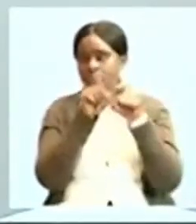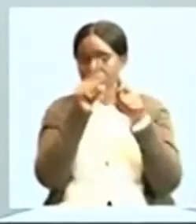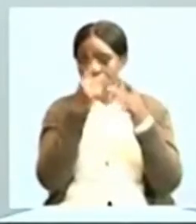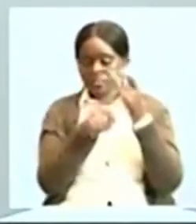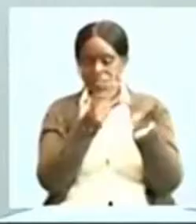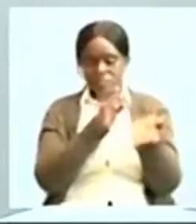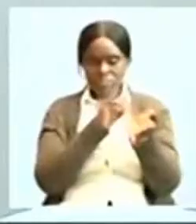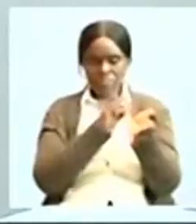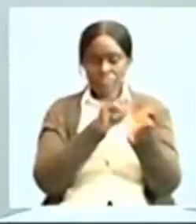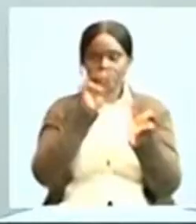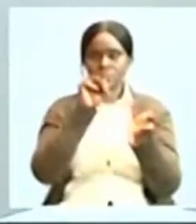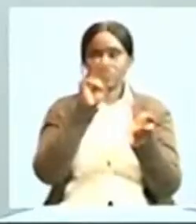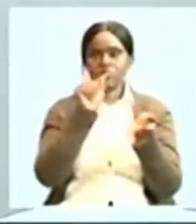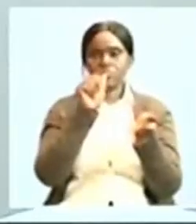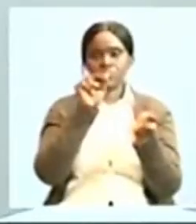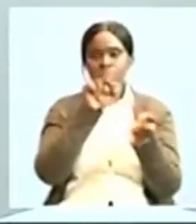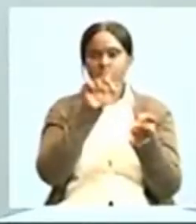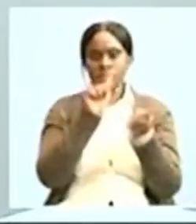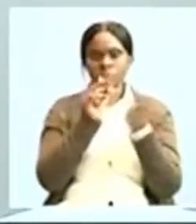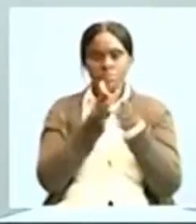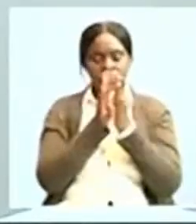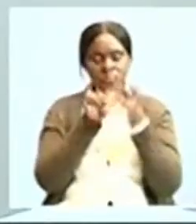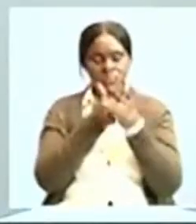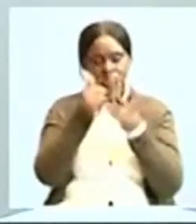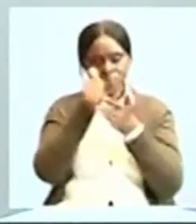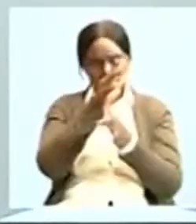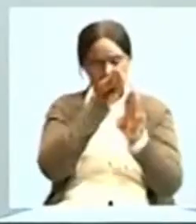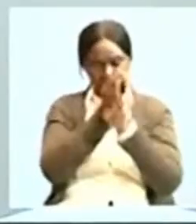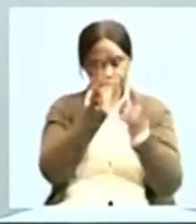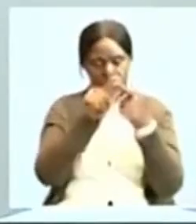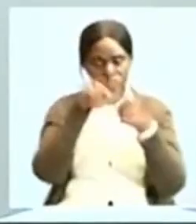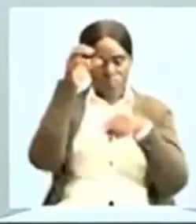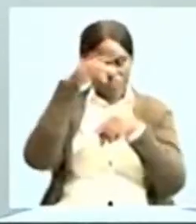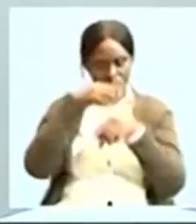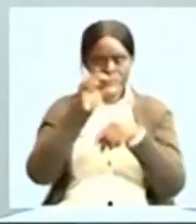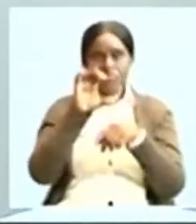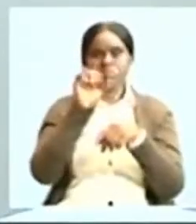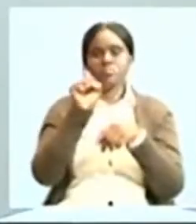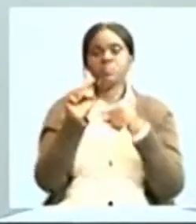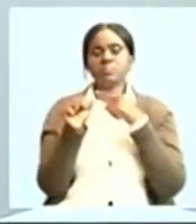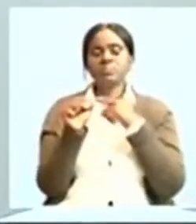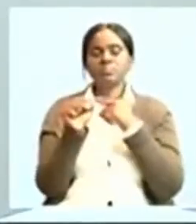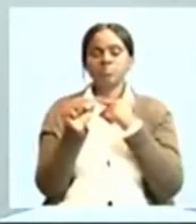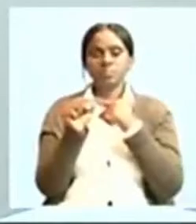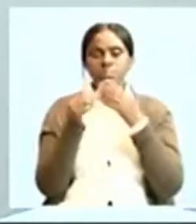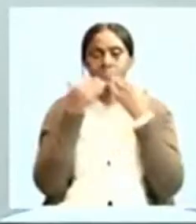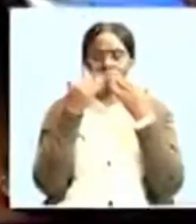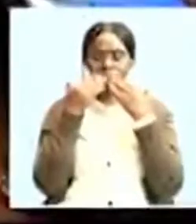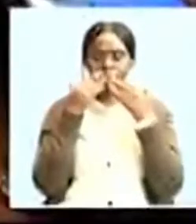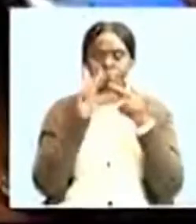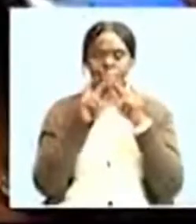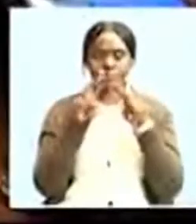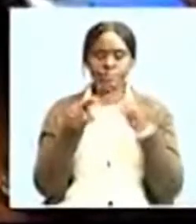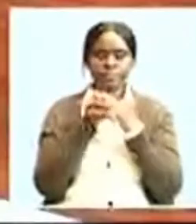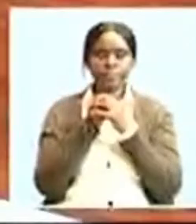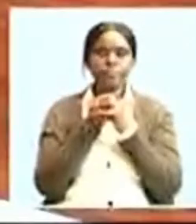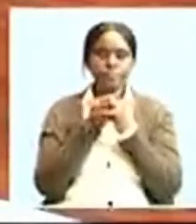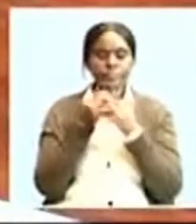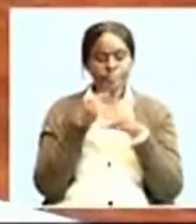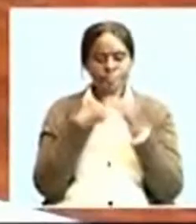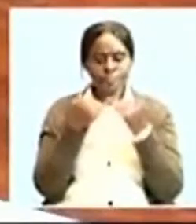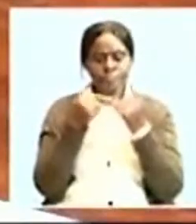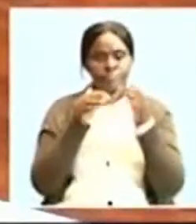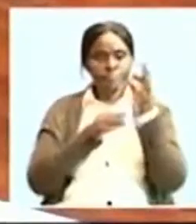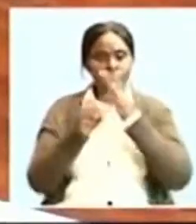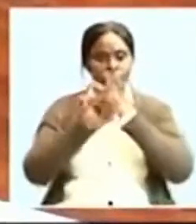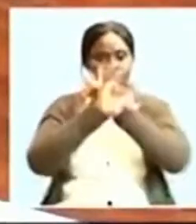Dr. Mwanza is seeking. How do you relate that to the solar CS? Thank you, Chair. I wish to